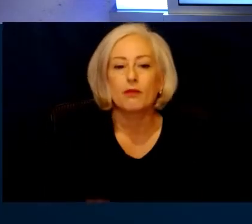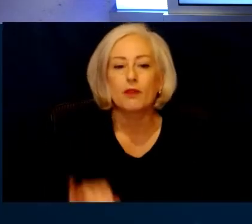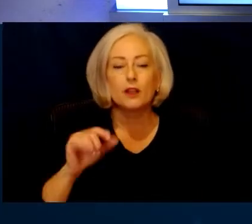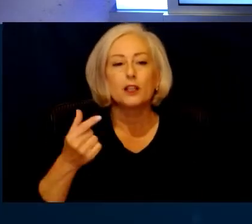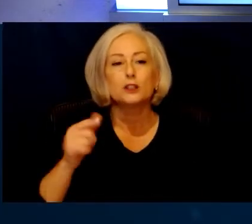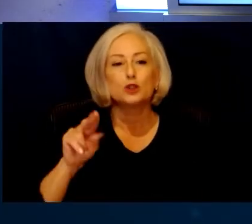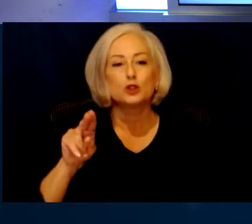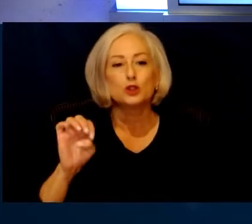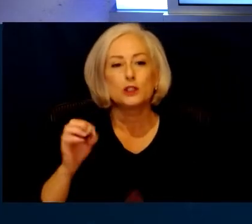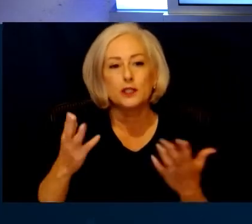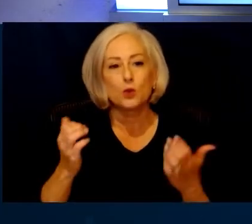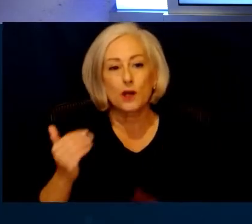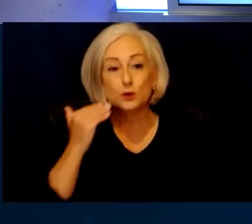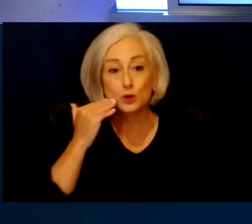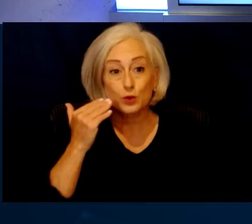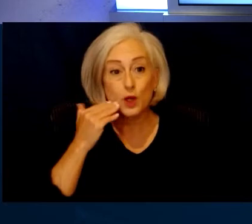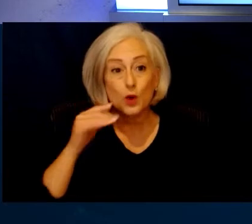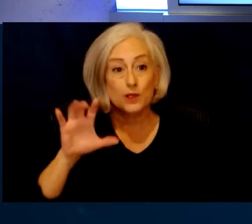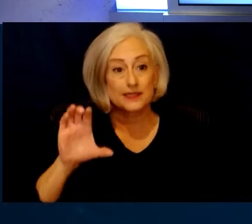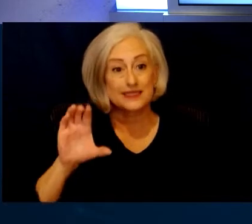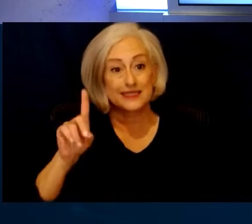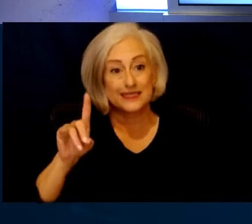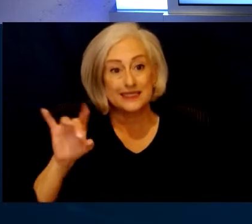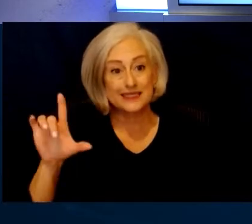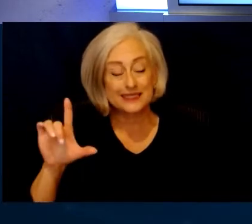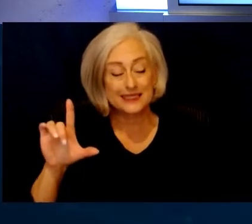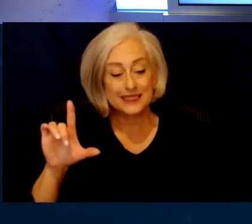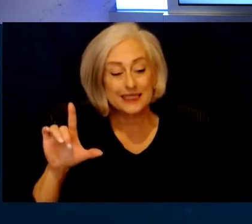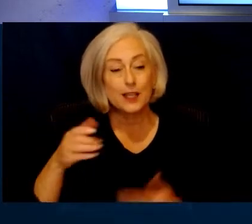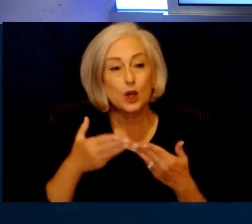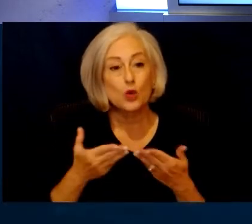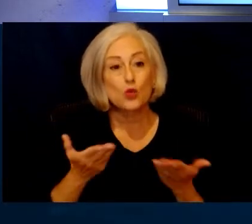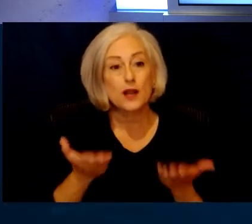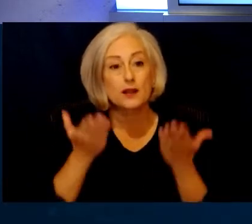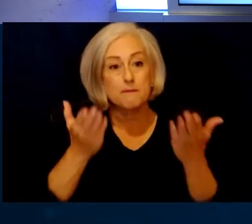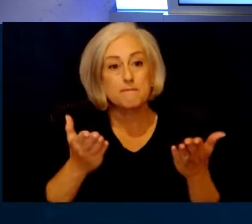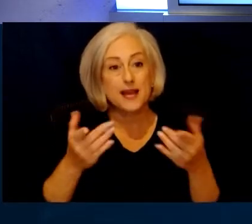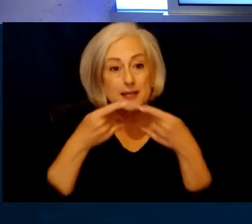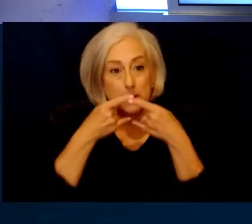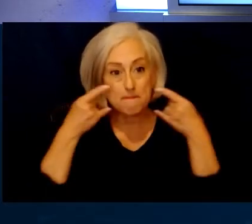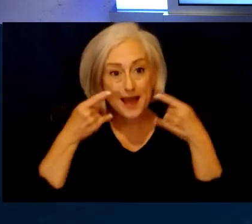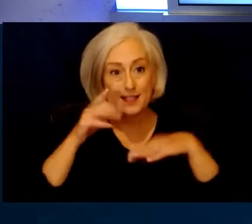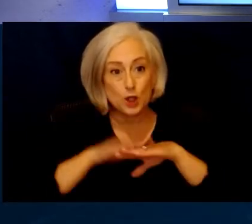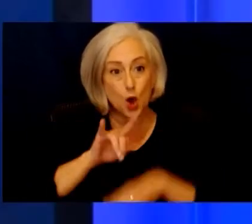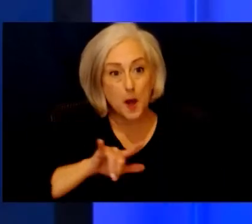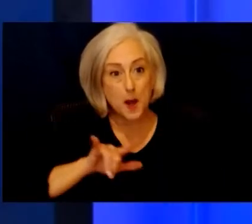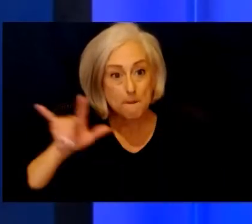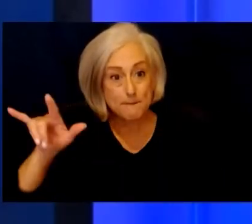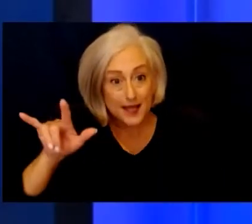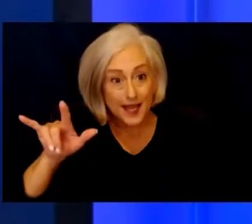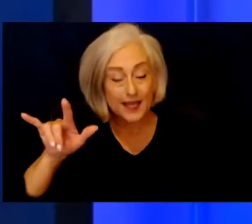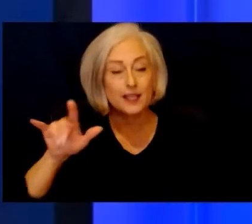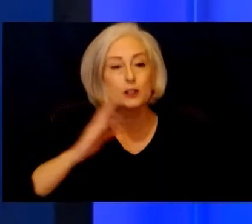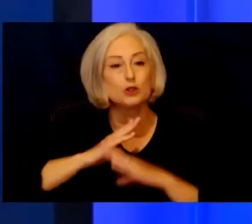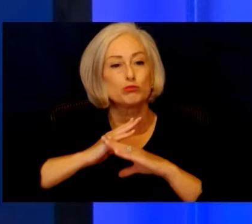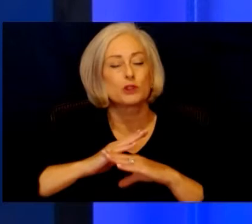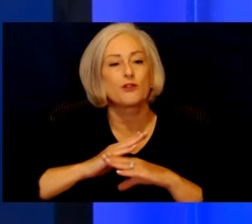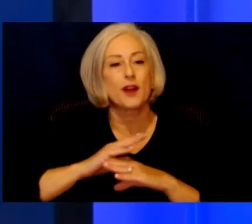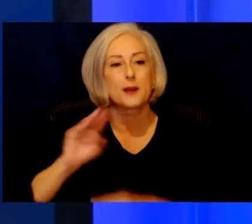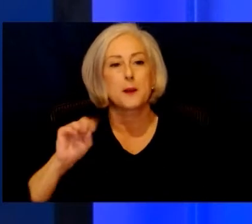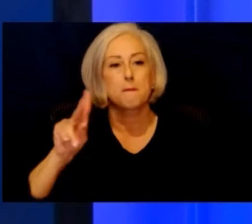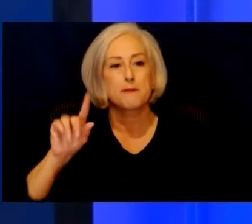recommended masks on planes to prevent monkeypox spreading? I think their latest updates